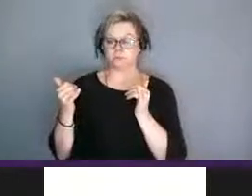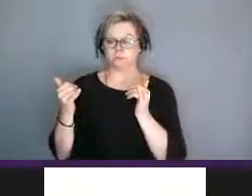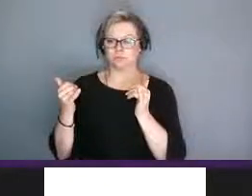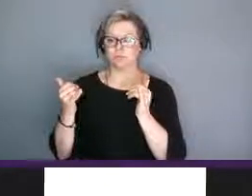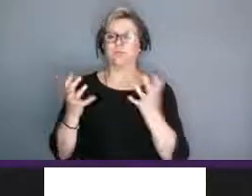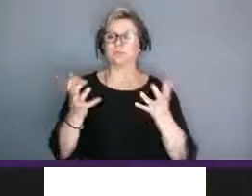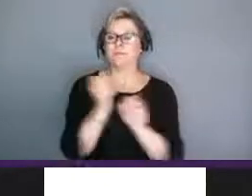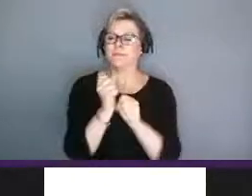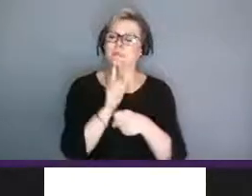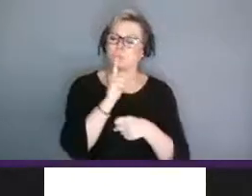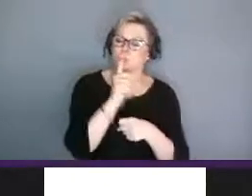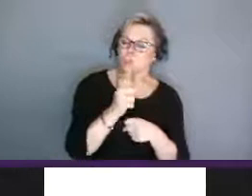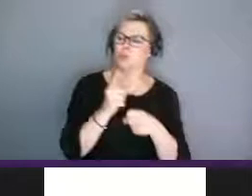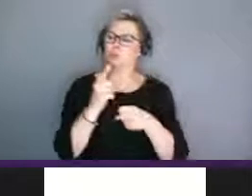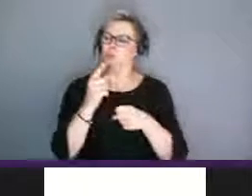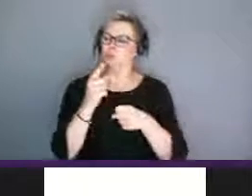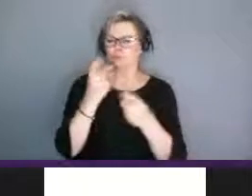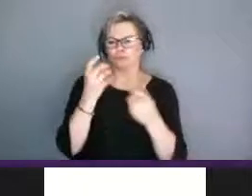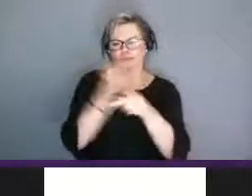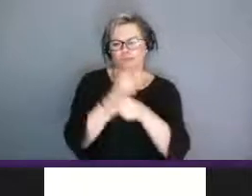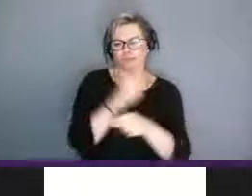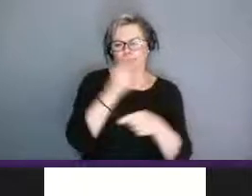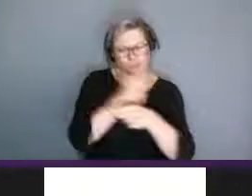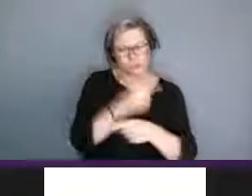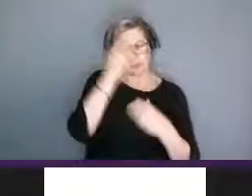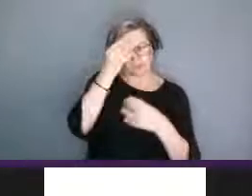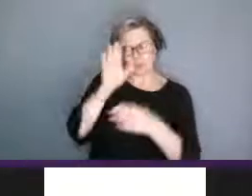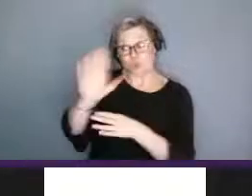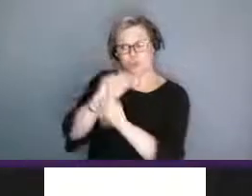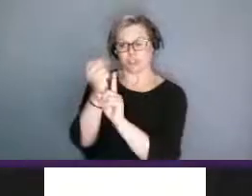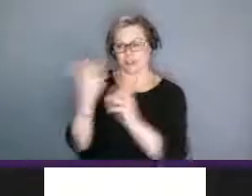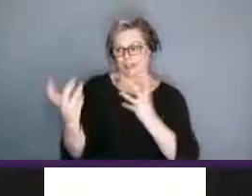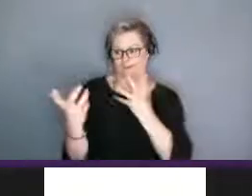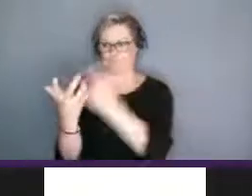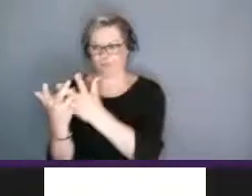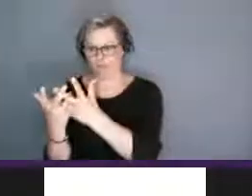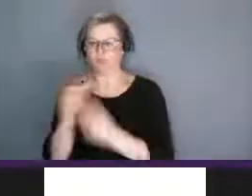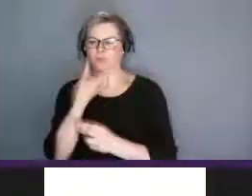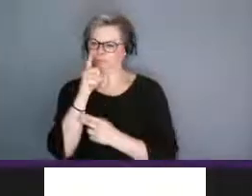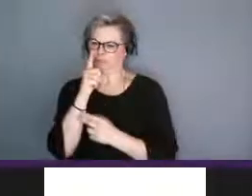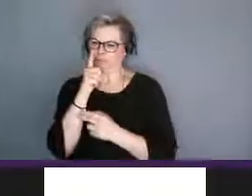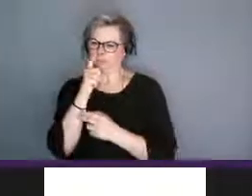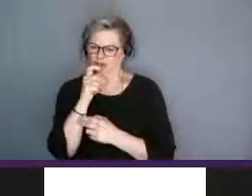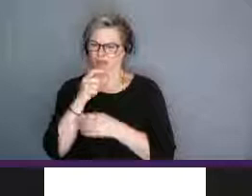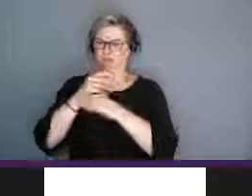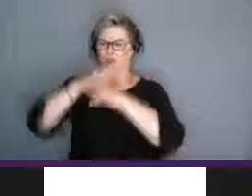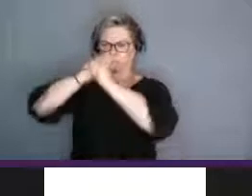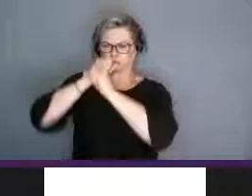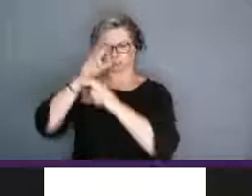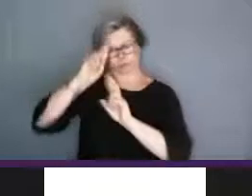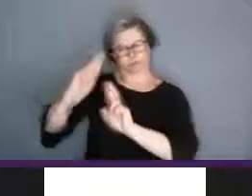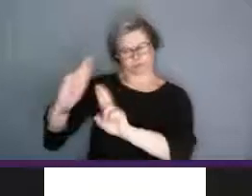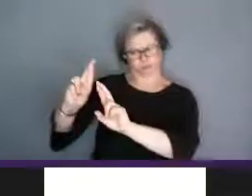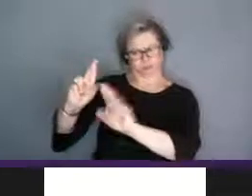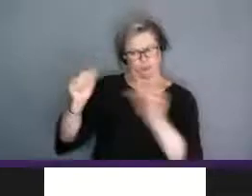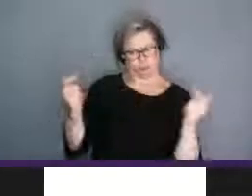the personal information that you may need regarding a situation. Just respect your privacy and confidentiality during